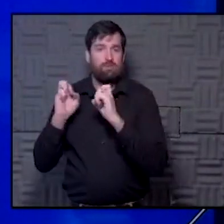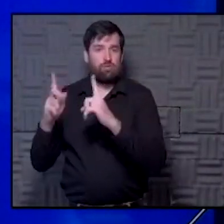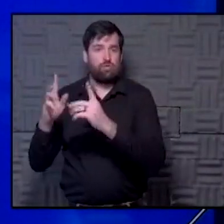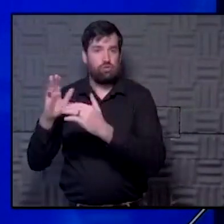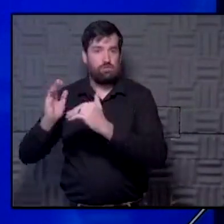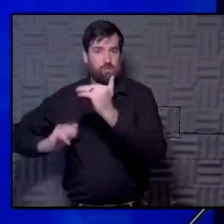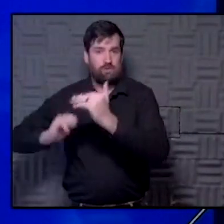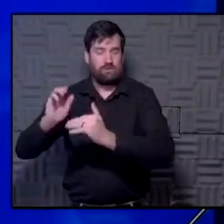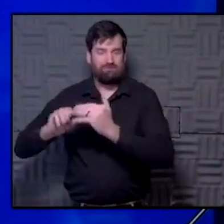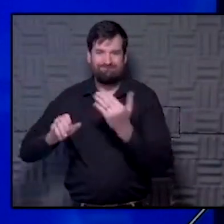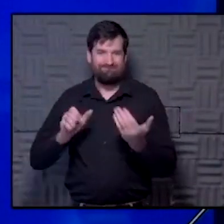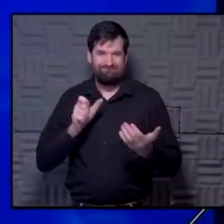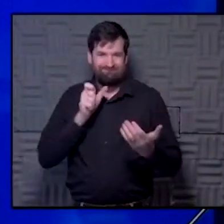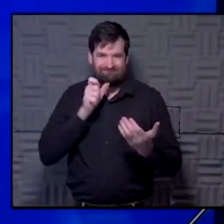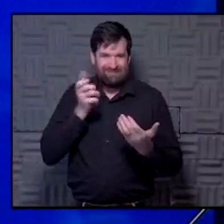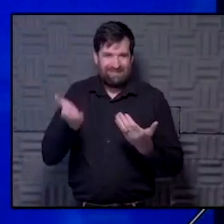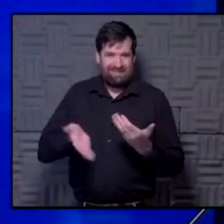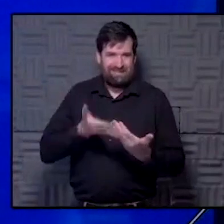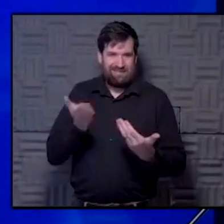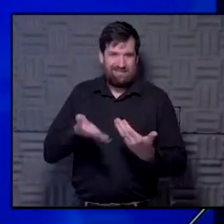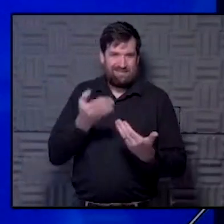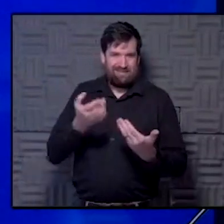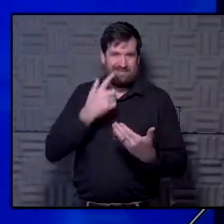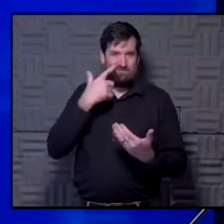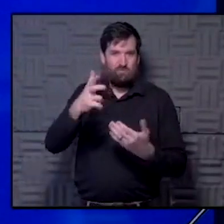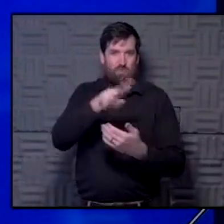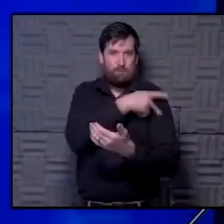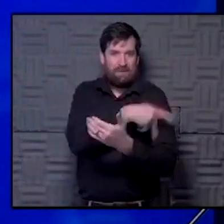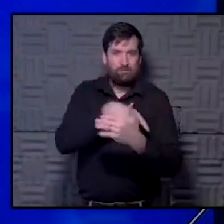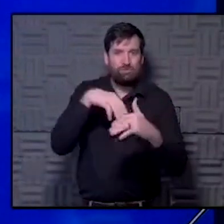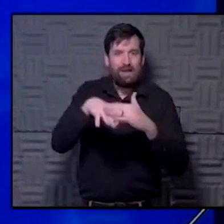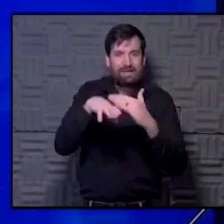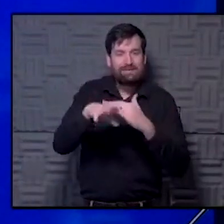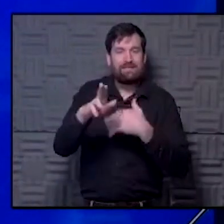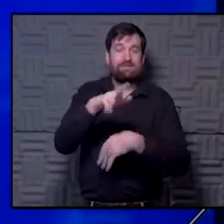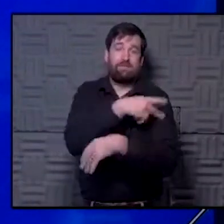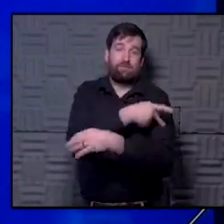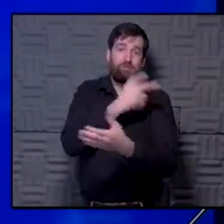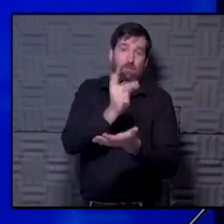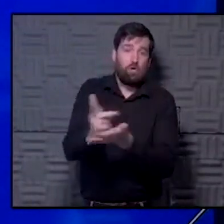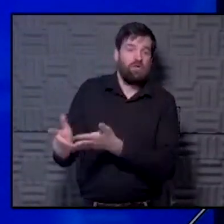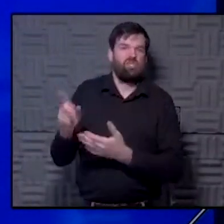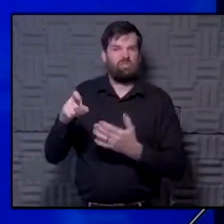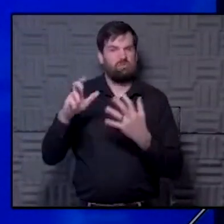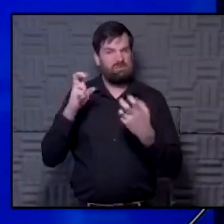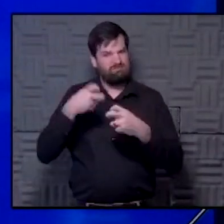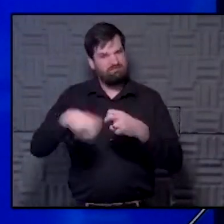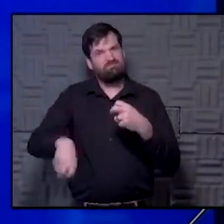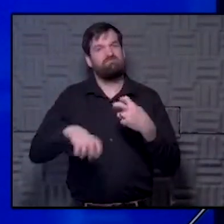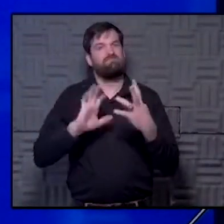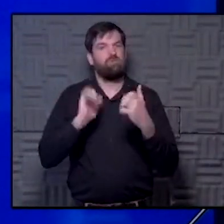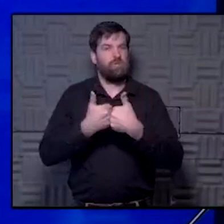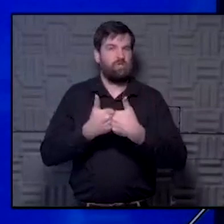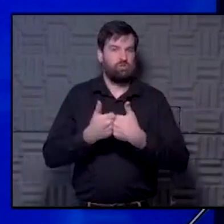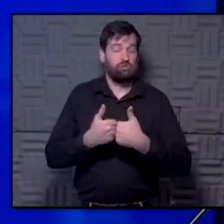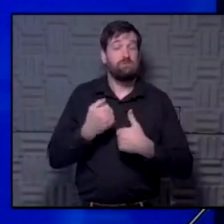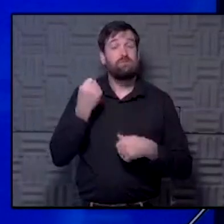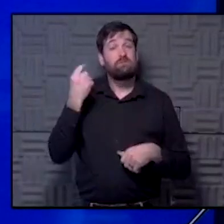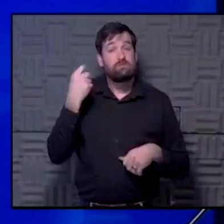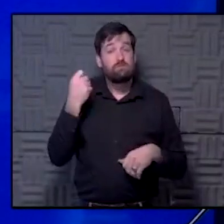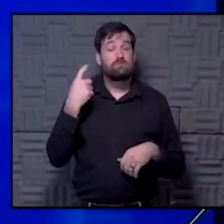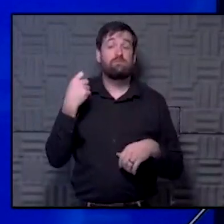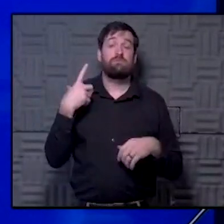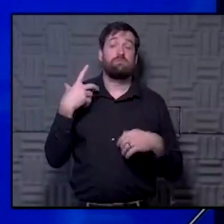really convenient for patient parking or patient access, and could be a bit challenging, although they're